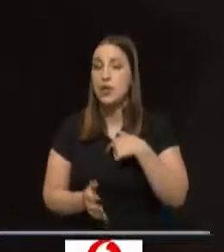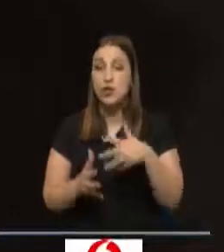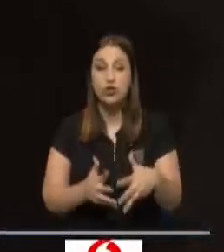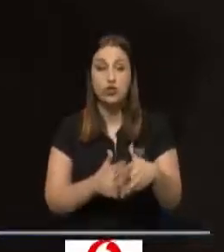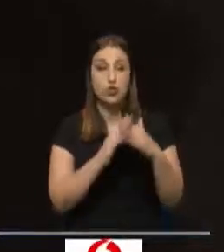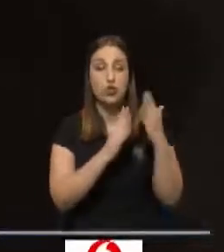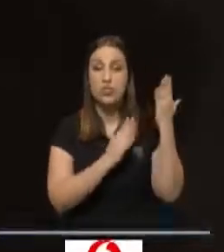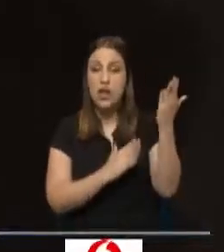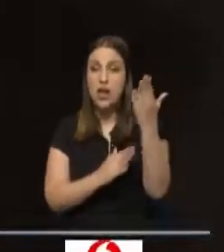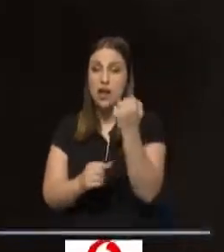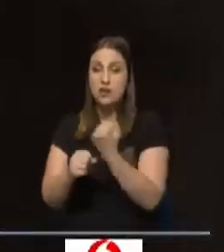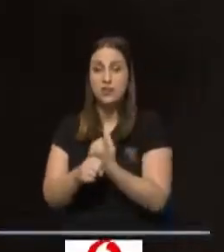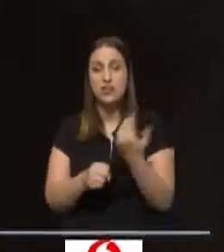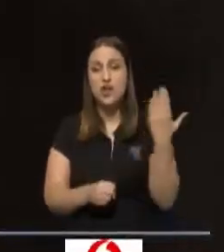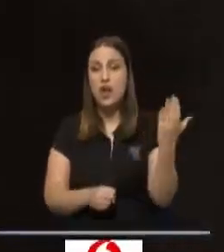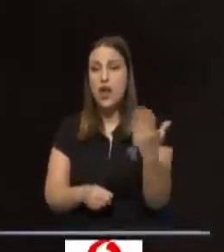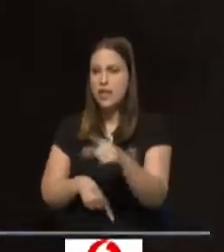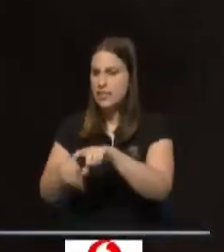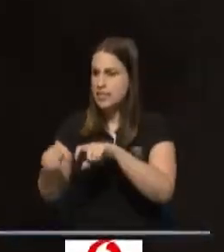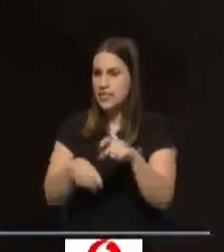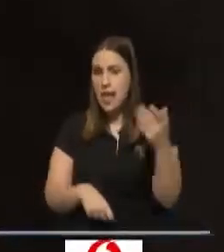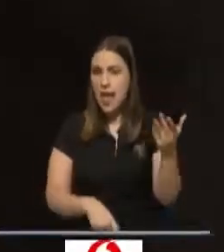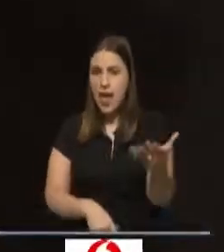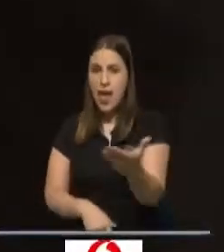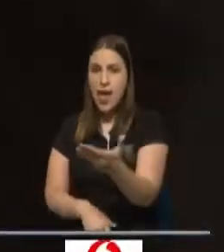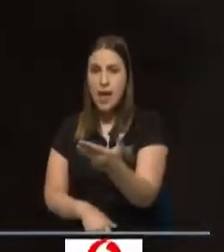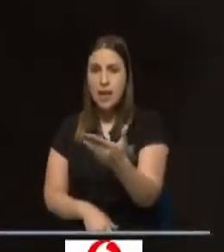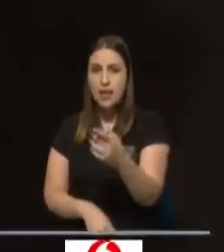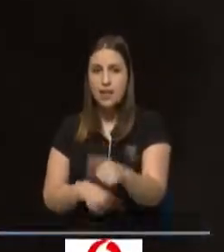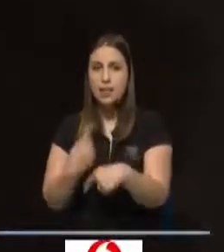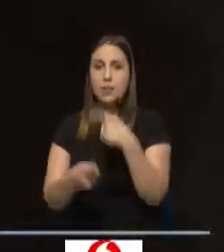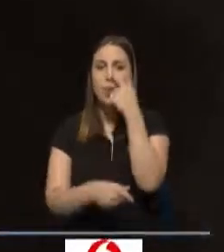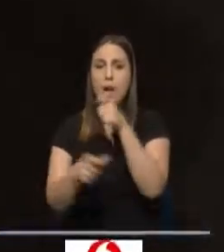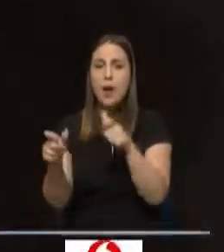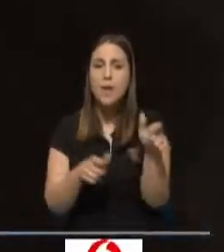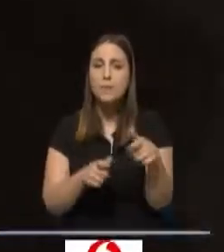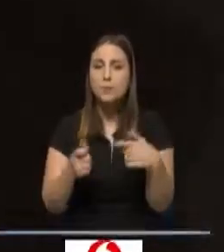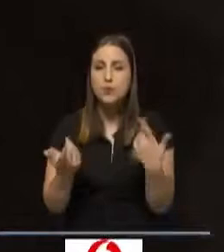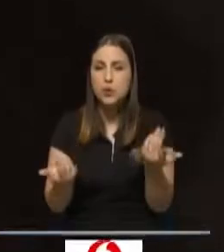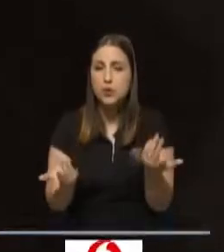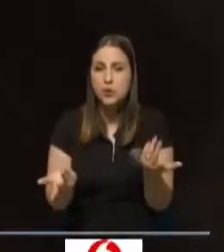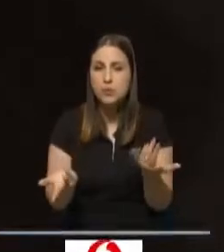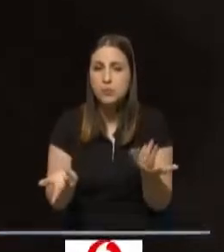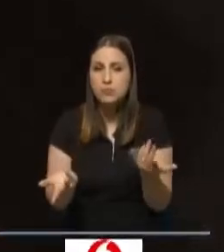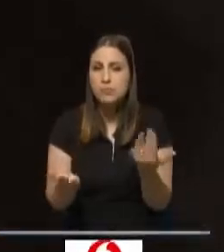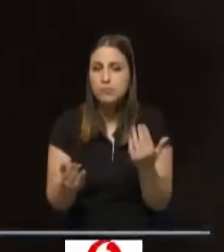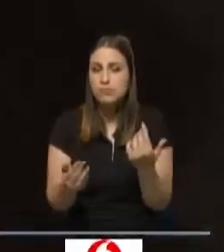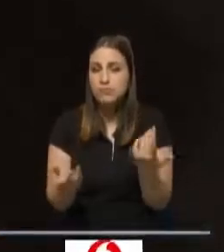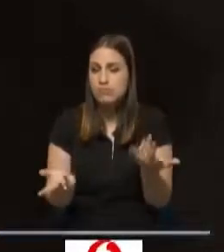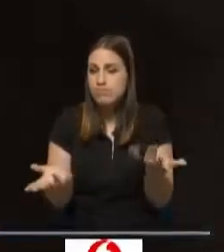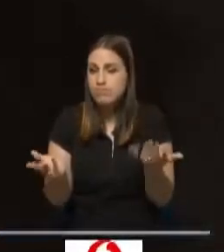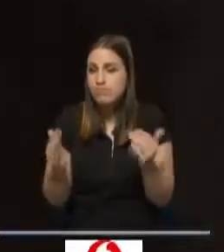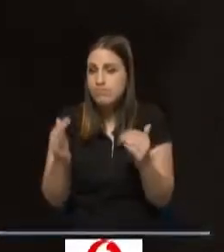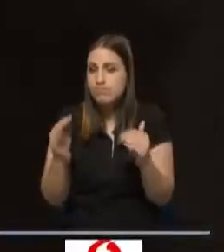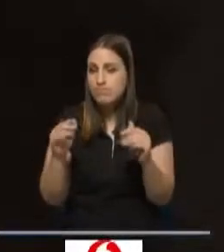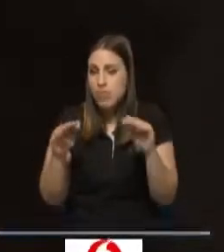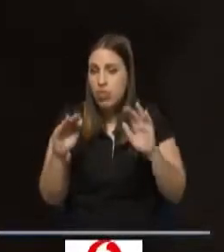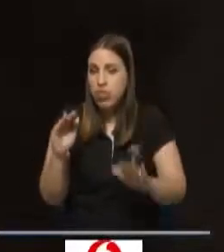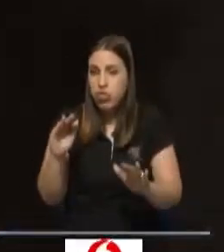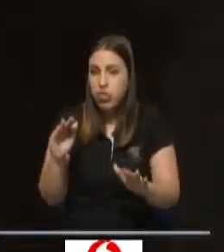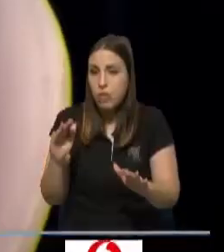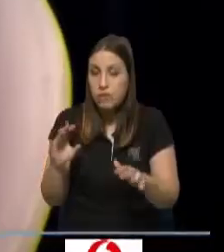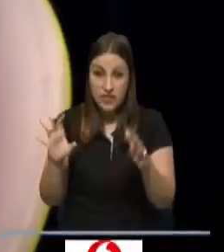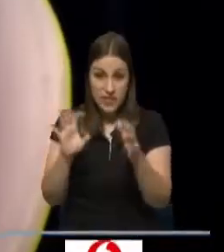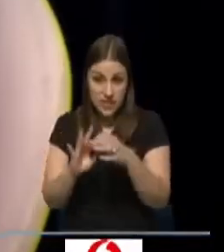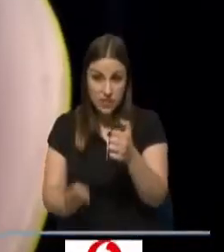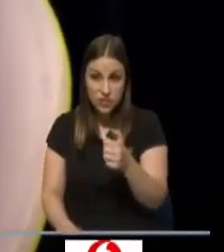important topic. We have the infrastructures, we have the services and all that, but if the people are not ready to use them, we can't